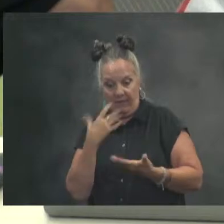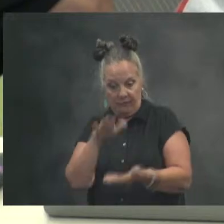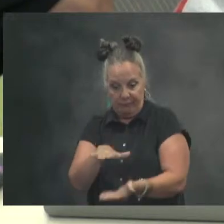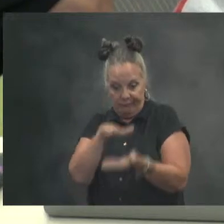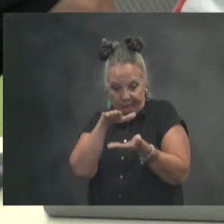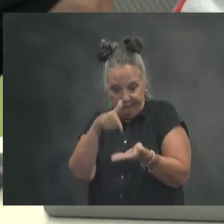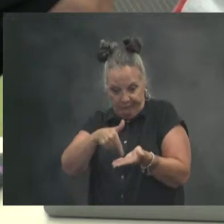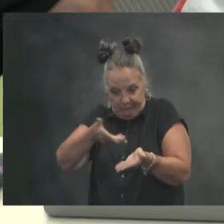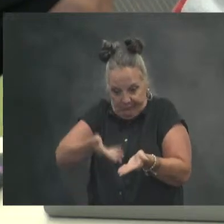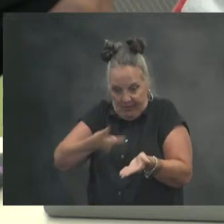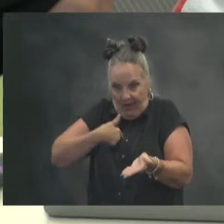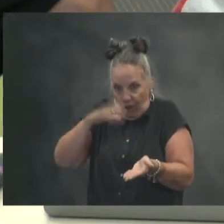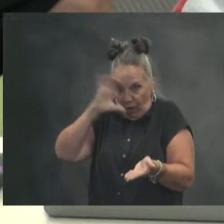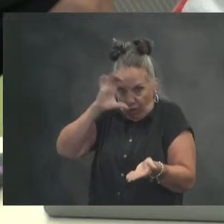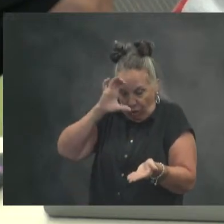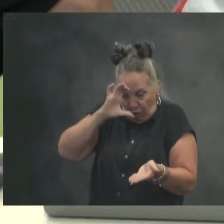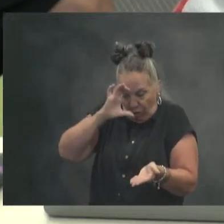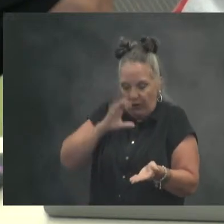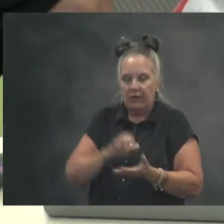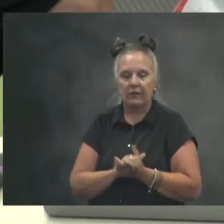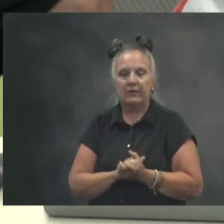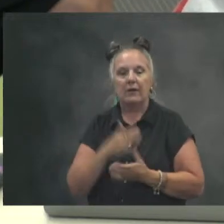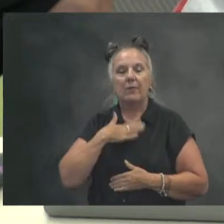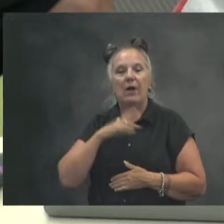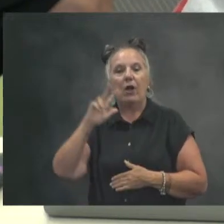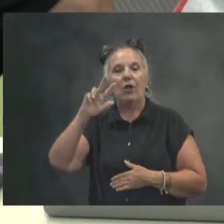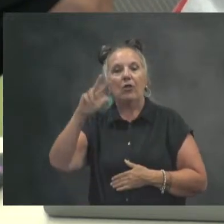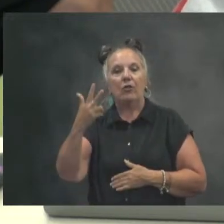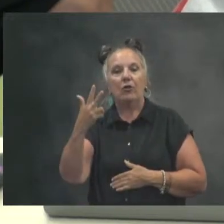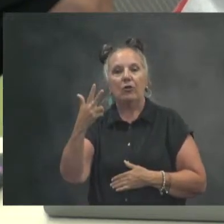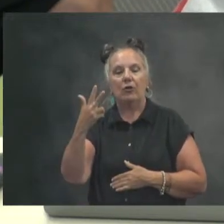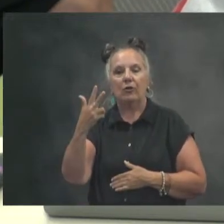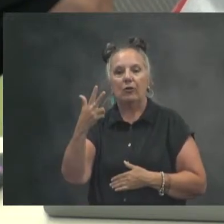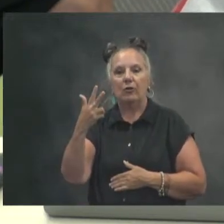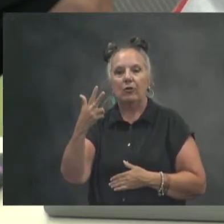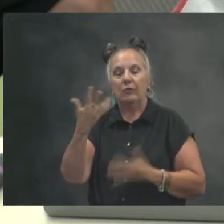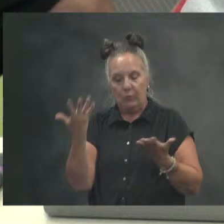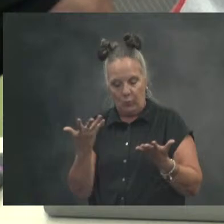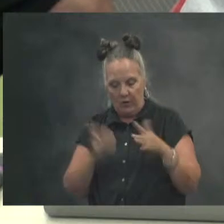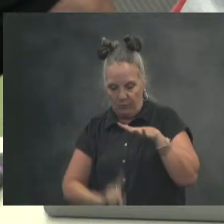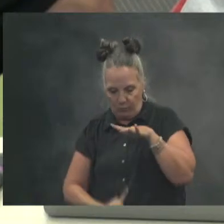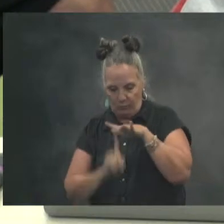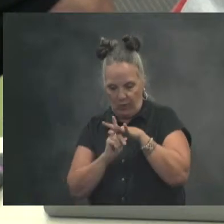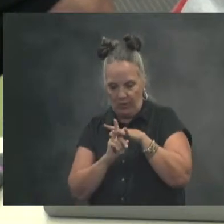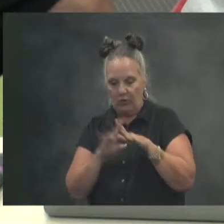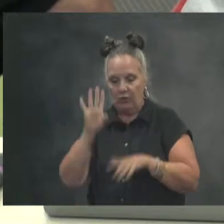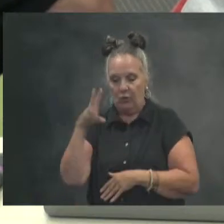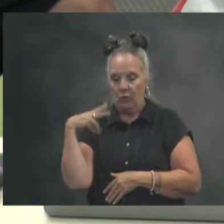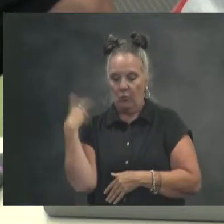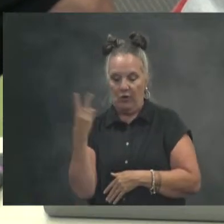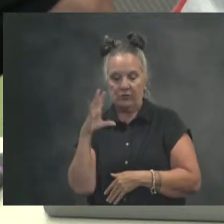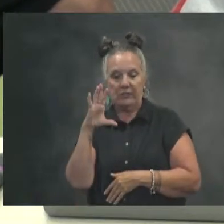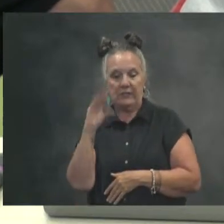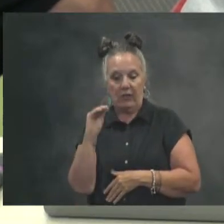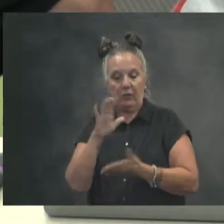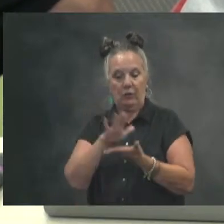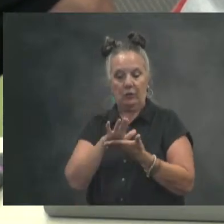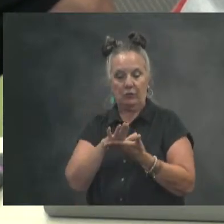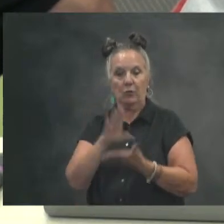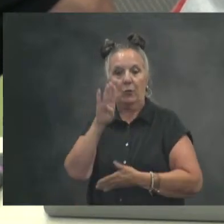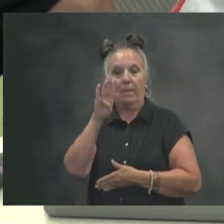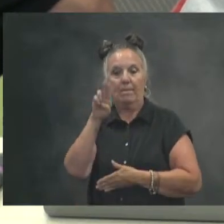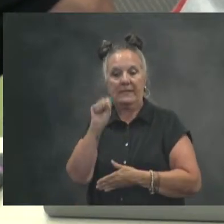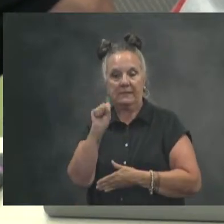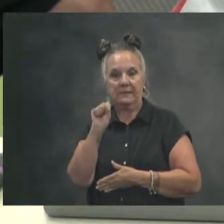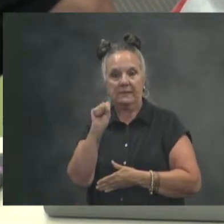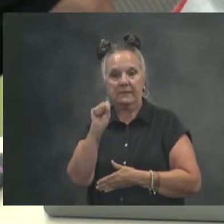at. My third thing is, this is what was brought up. Your Washington County school buses